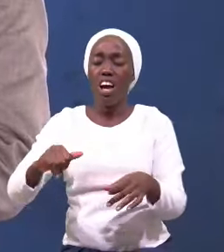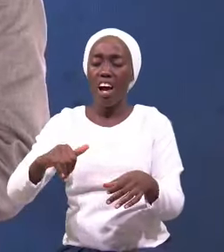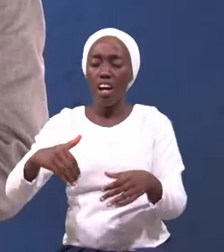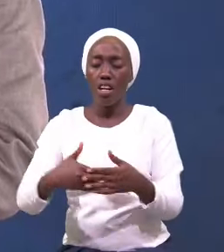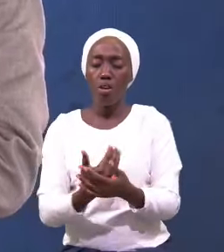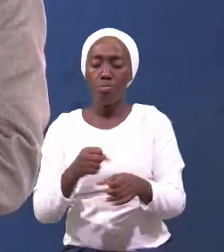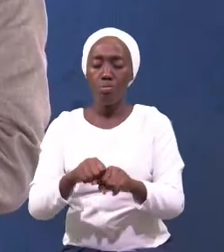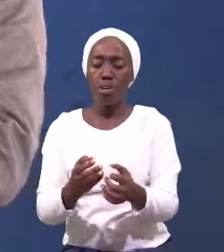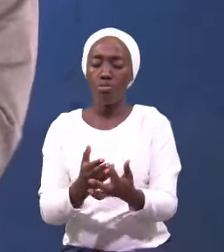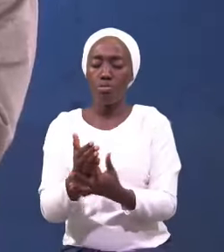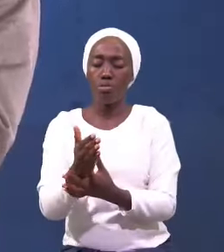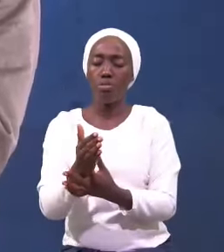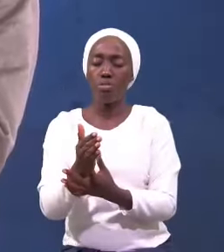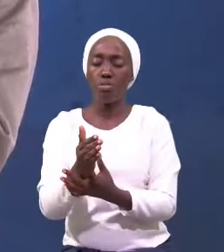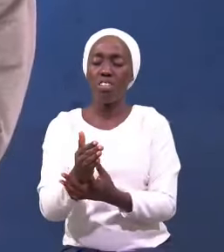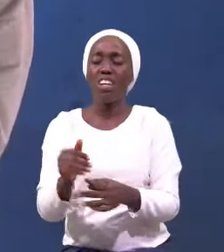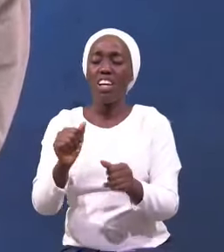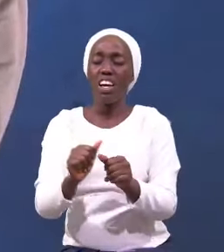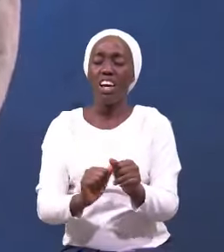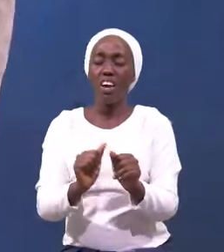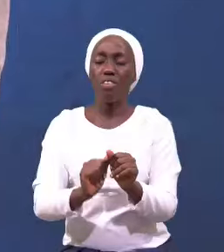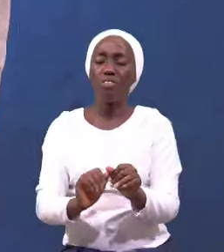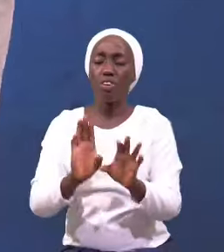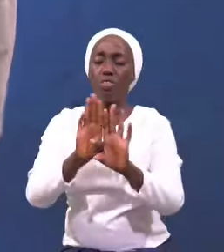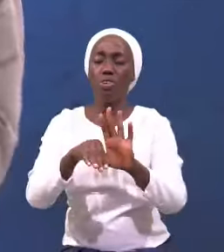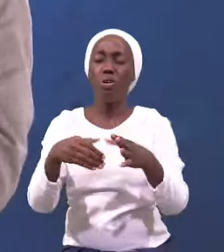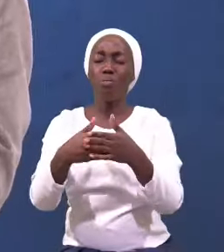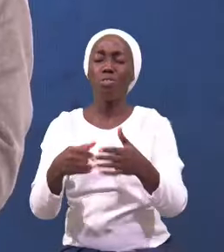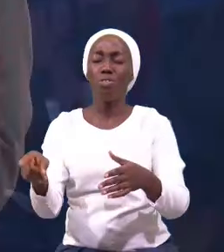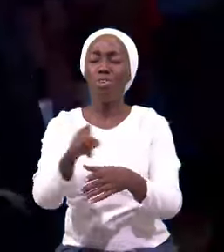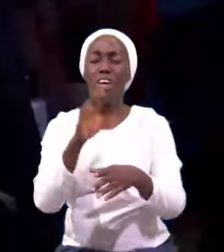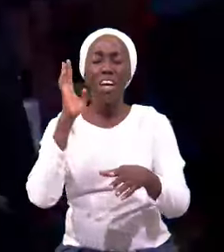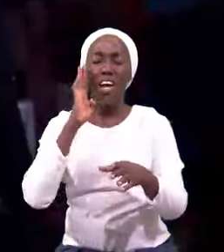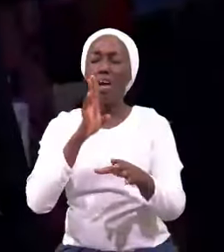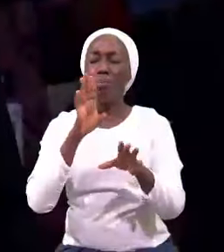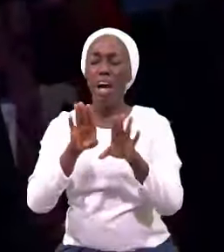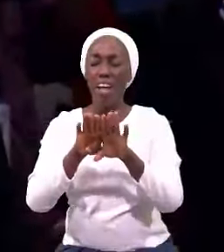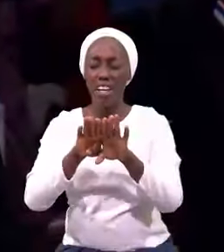breakthrough. Every door before you will be open.